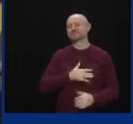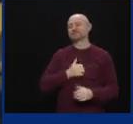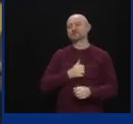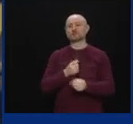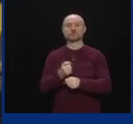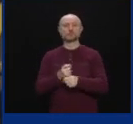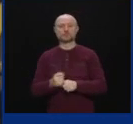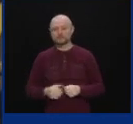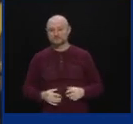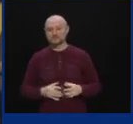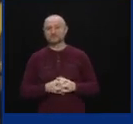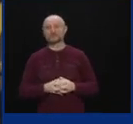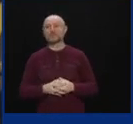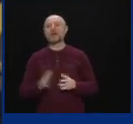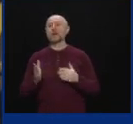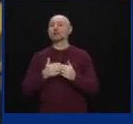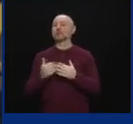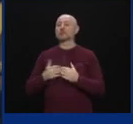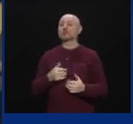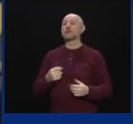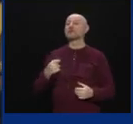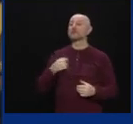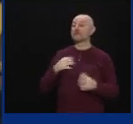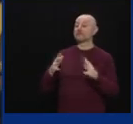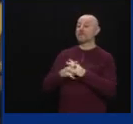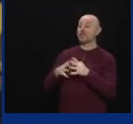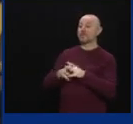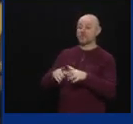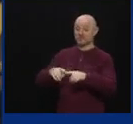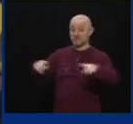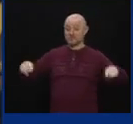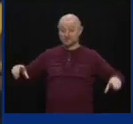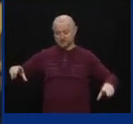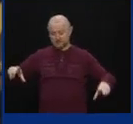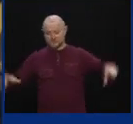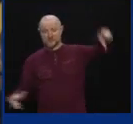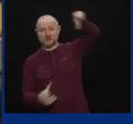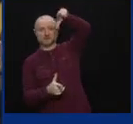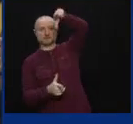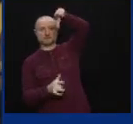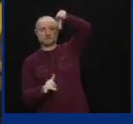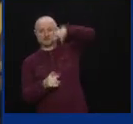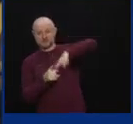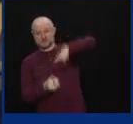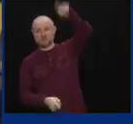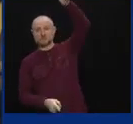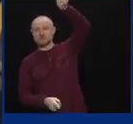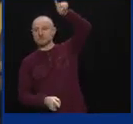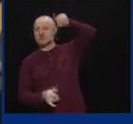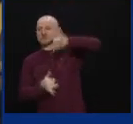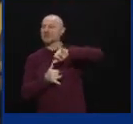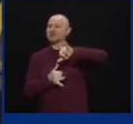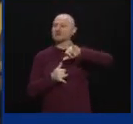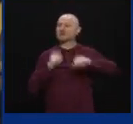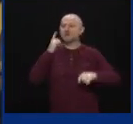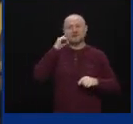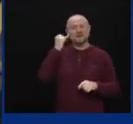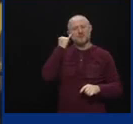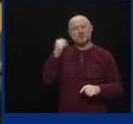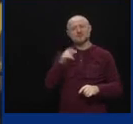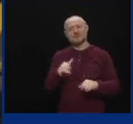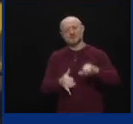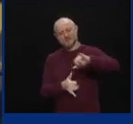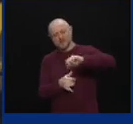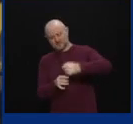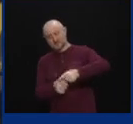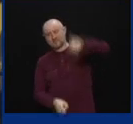That's as long as a football field. And picture the image of them heading down the Hudson River on